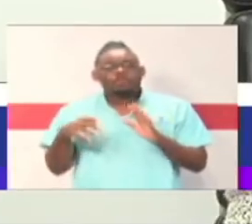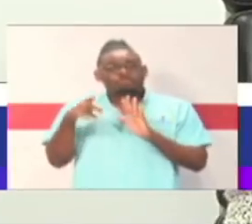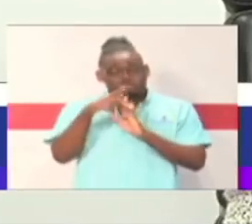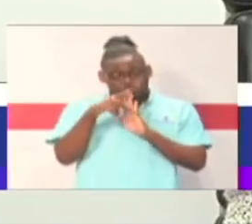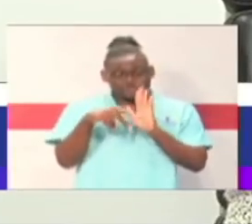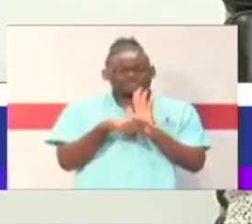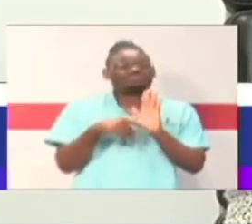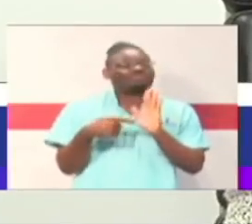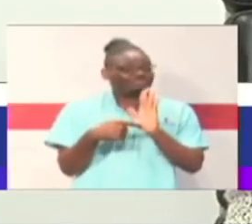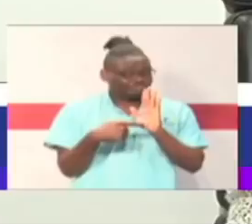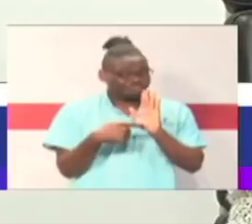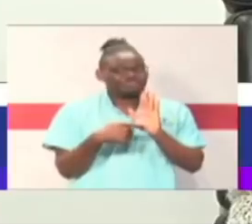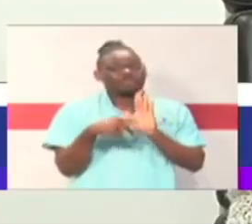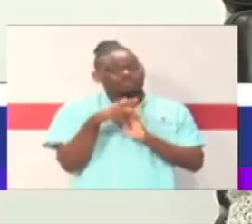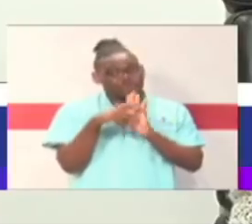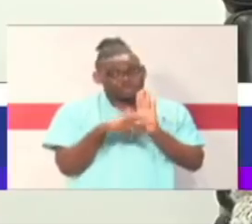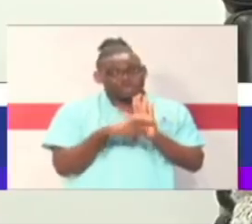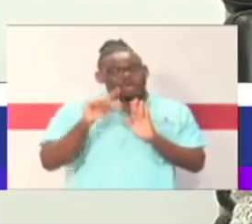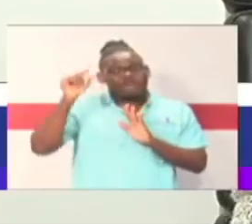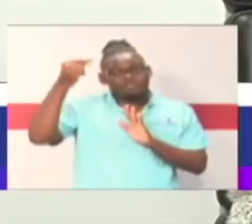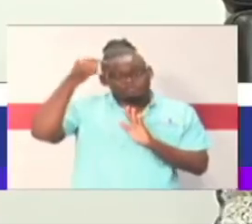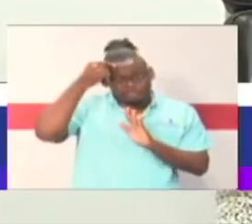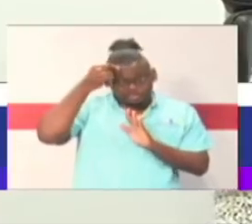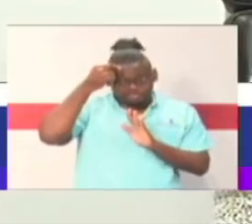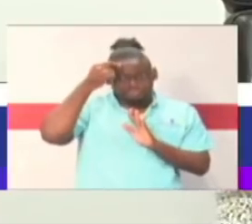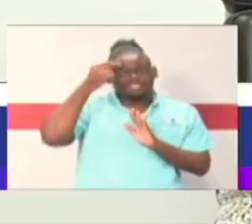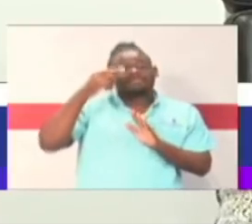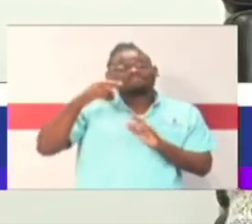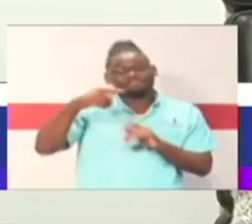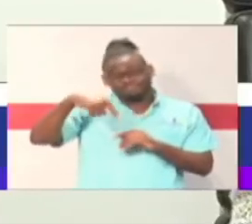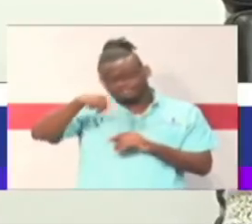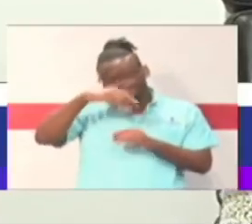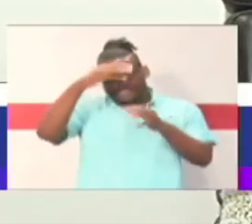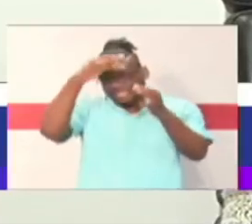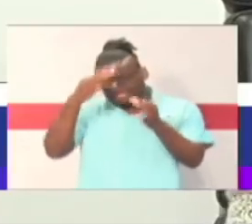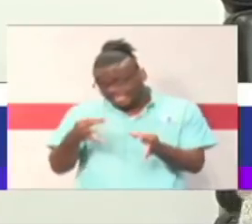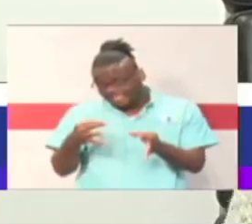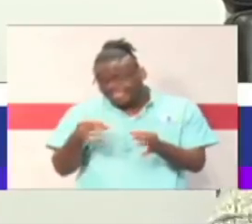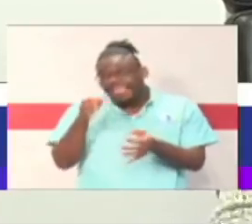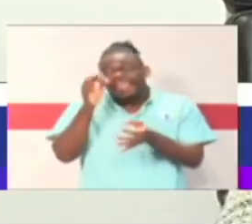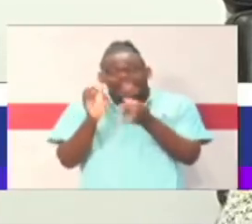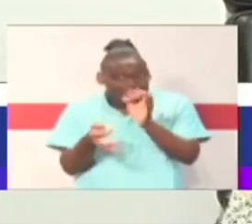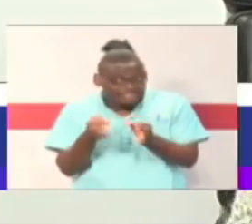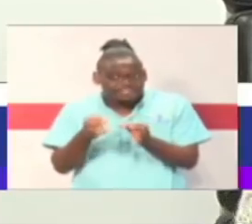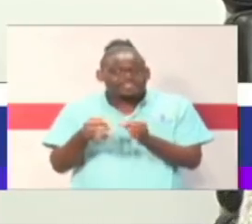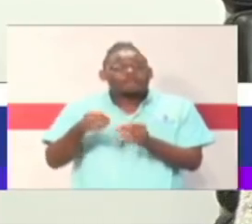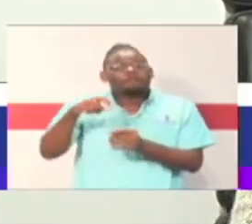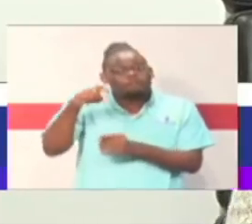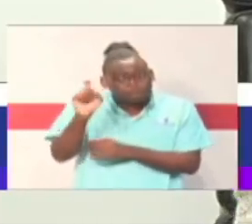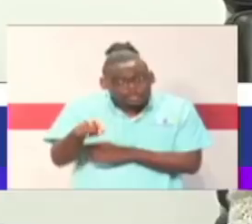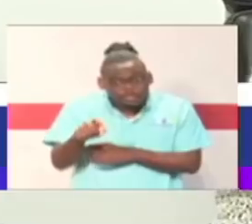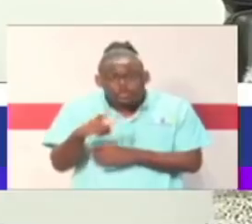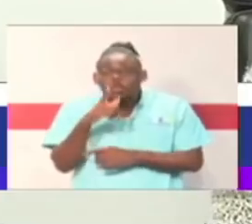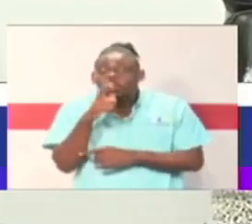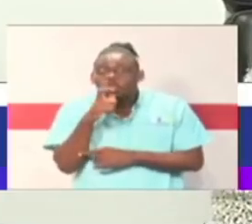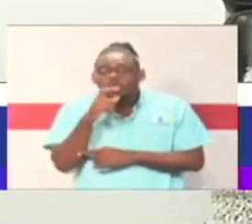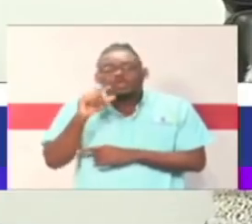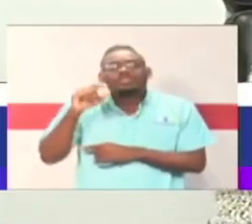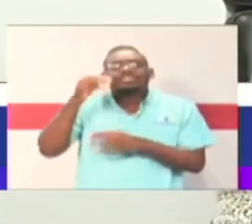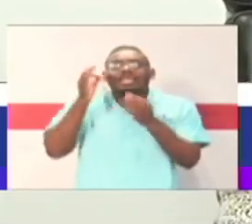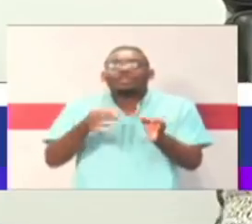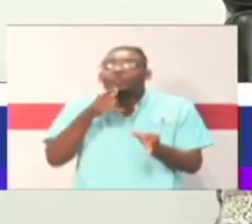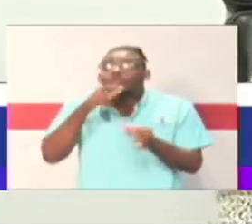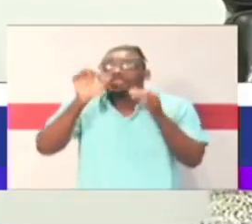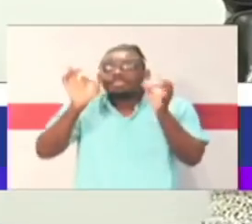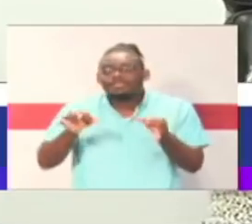decision that will, if it's required, needs to be taken by the Honourable Prime Minister and the Cabinet. At this point in time, I would like